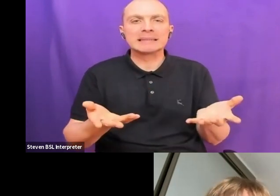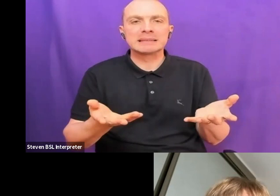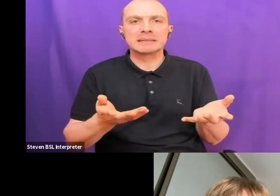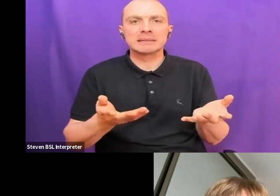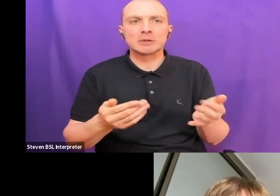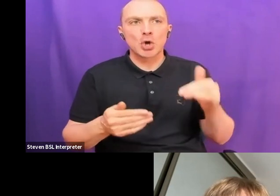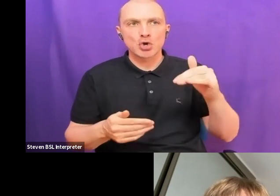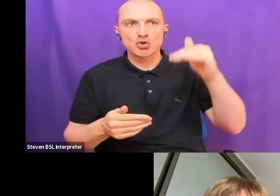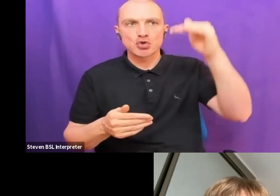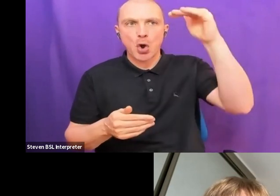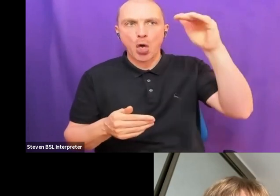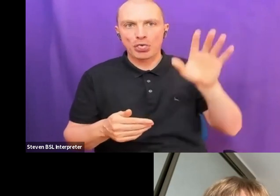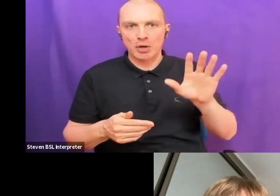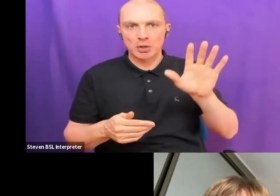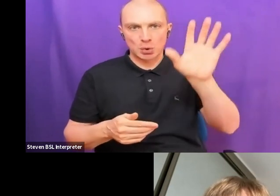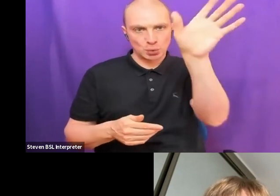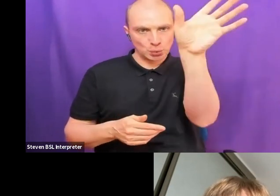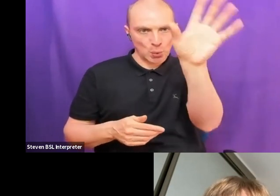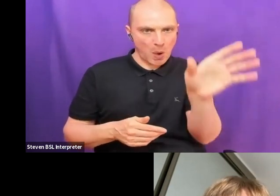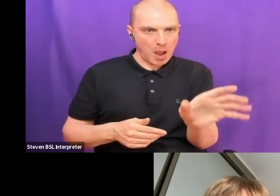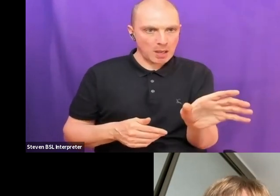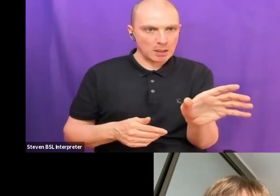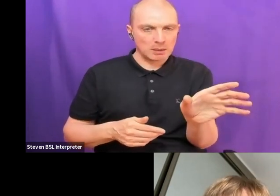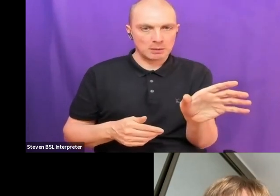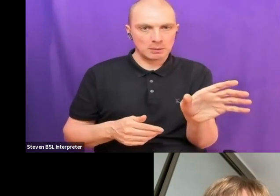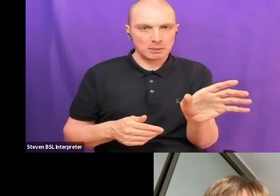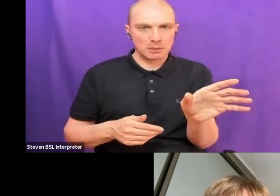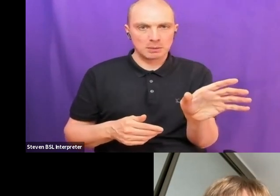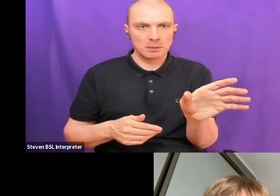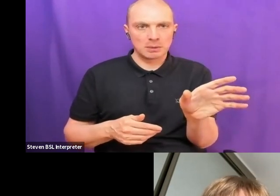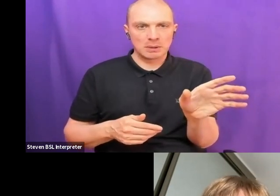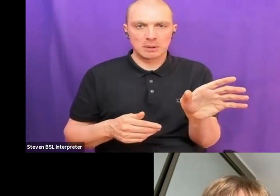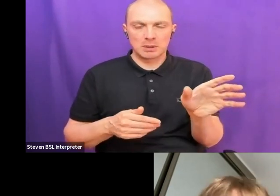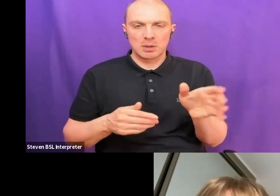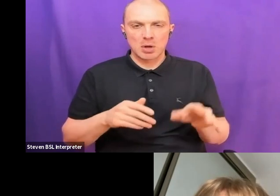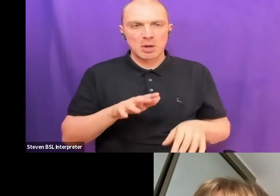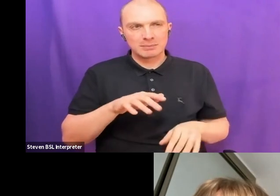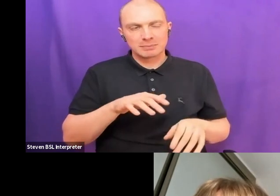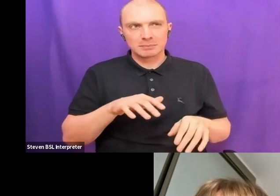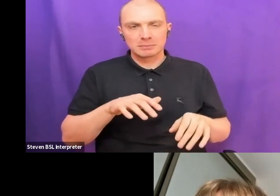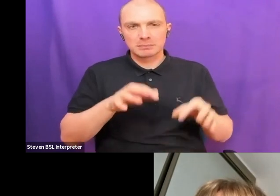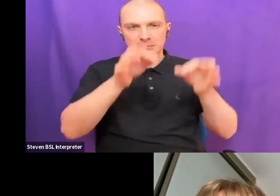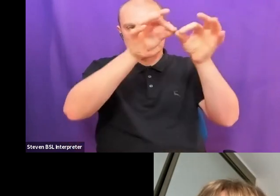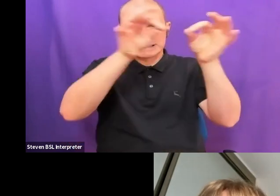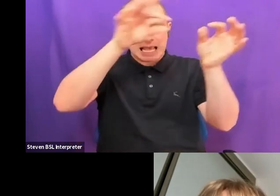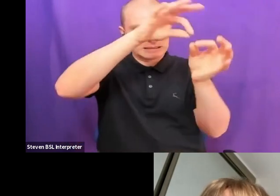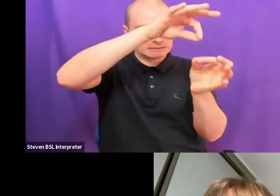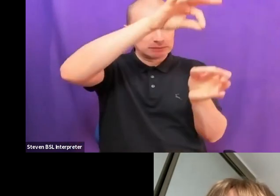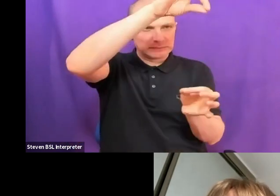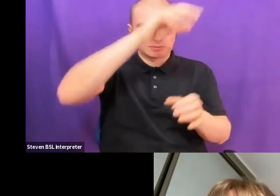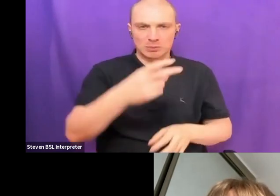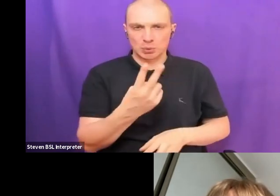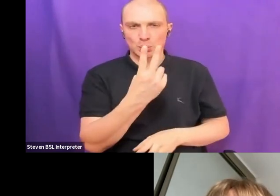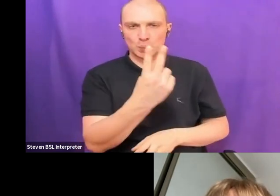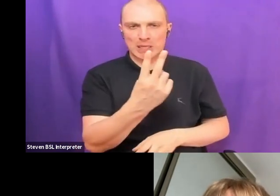about 23.5 football pitches in sort of real money for those of you that can't do the hectares. We